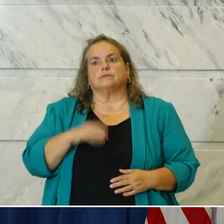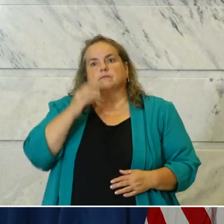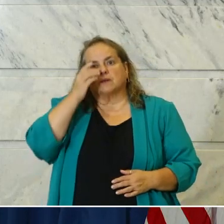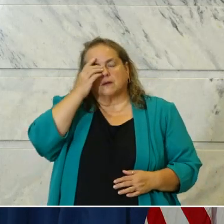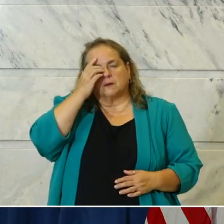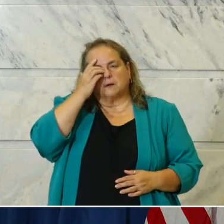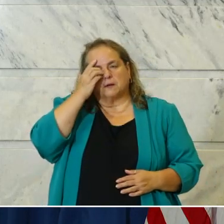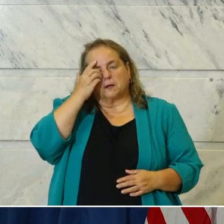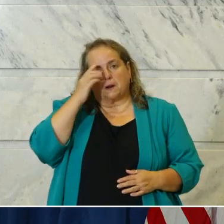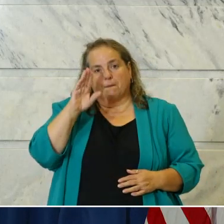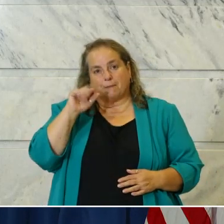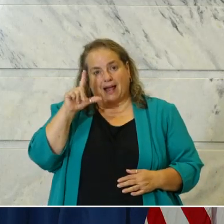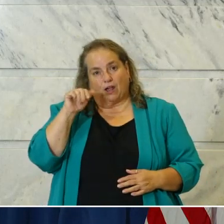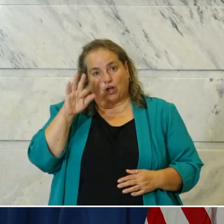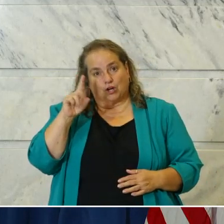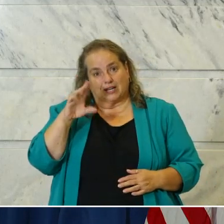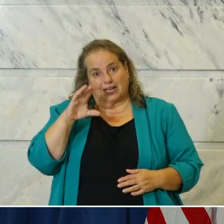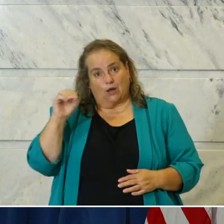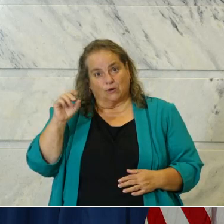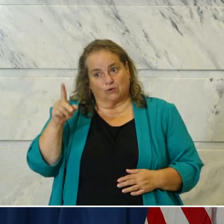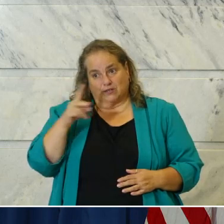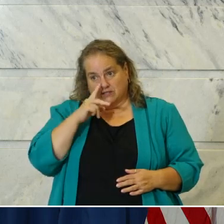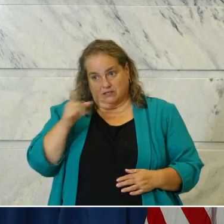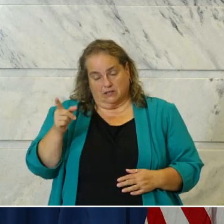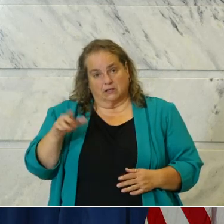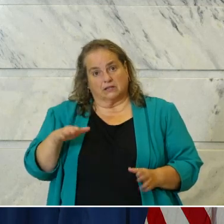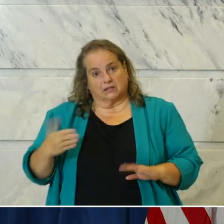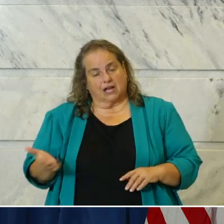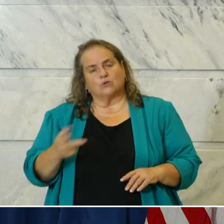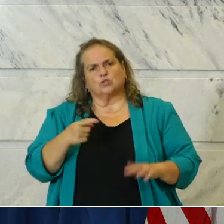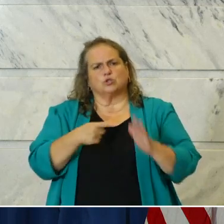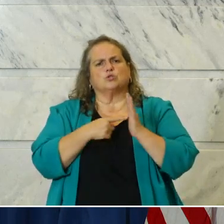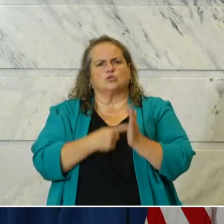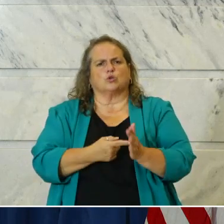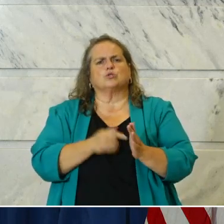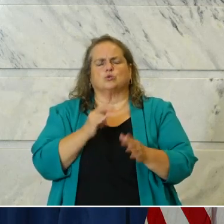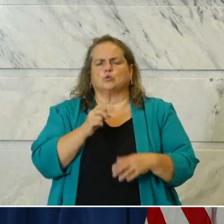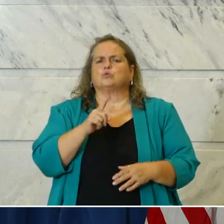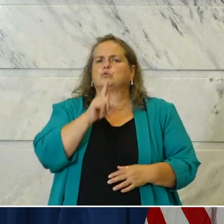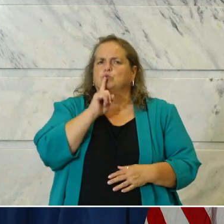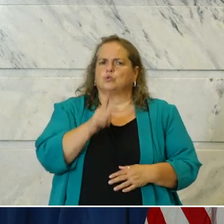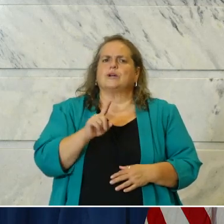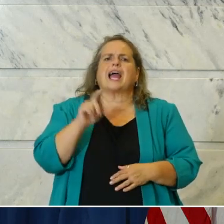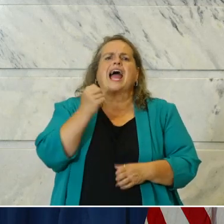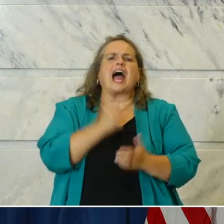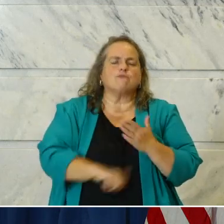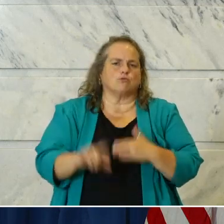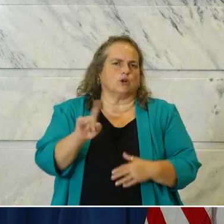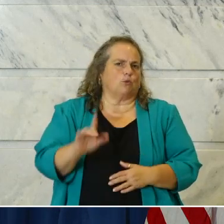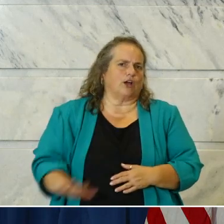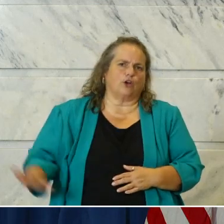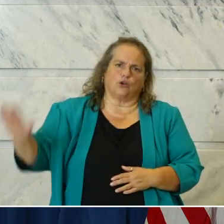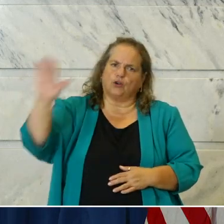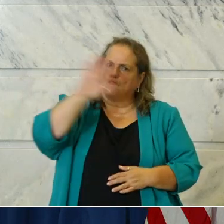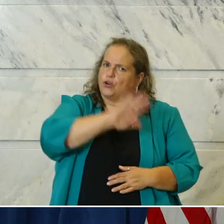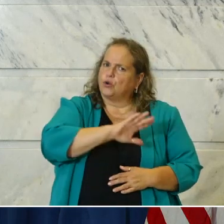in Ballard County, you know, it shows you that it's truly everywhere,